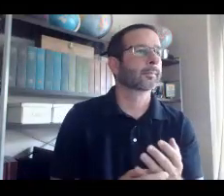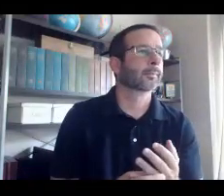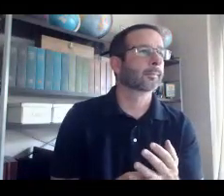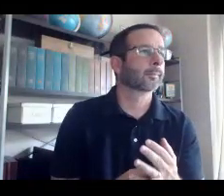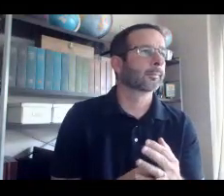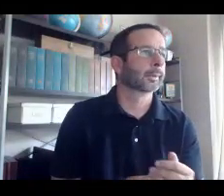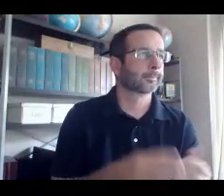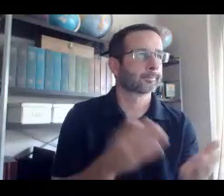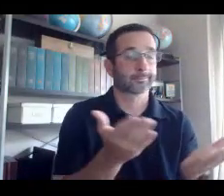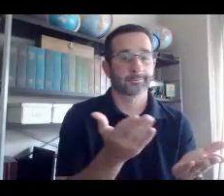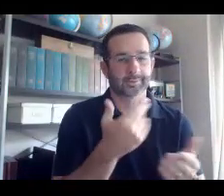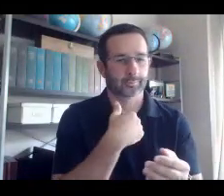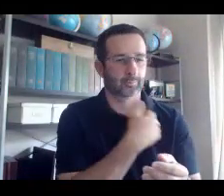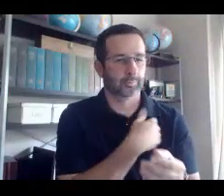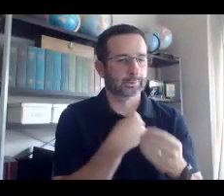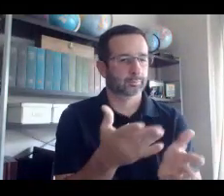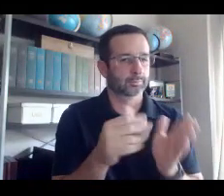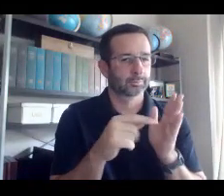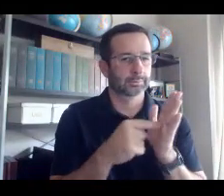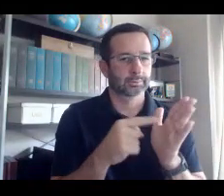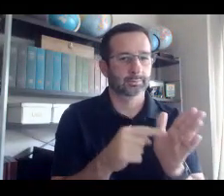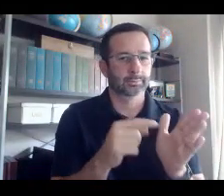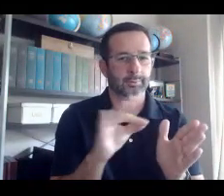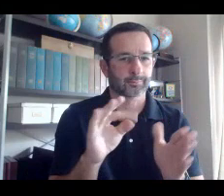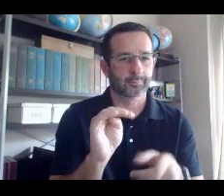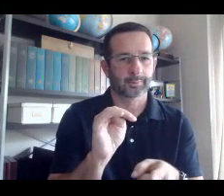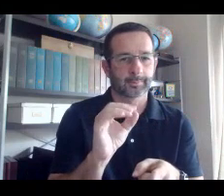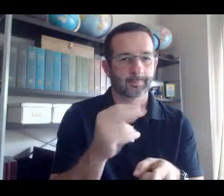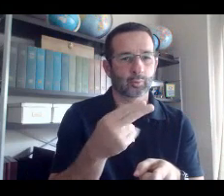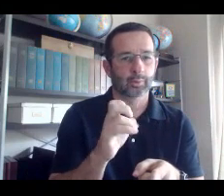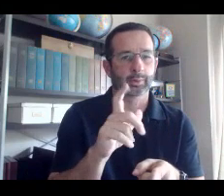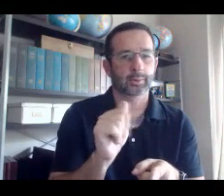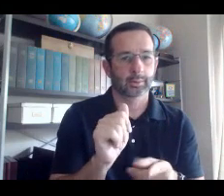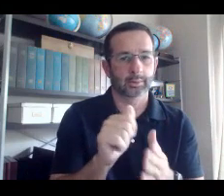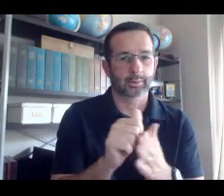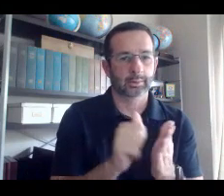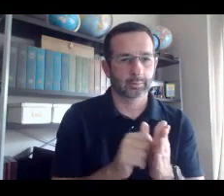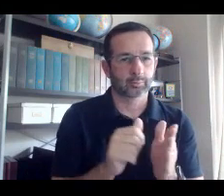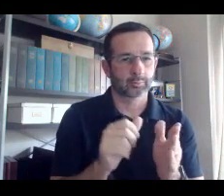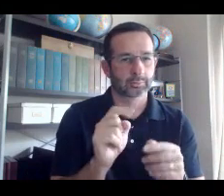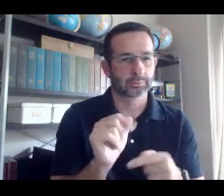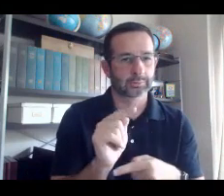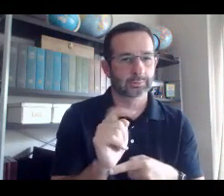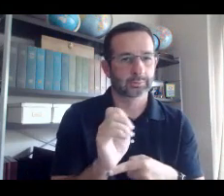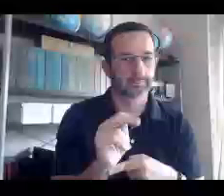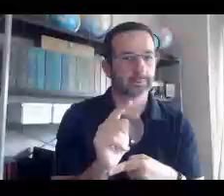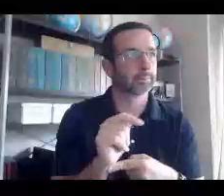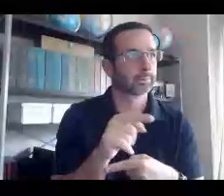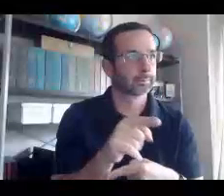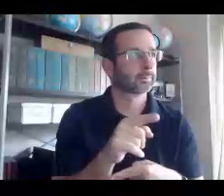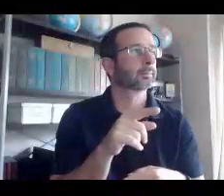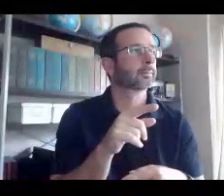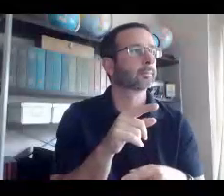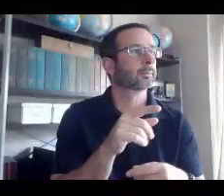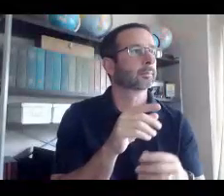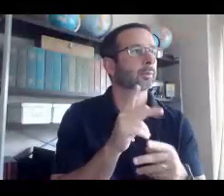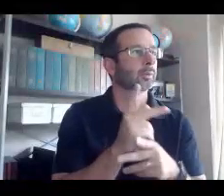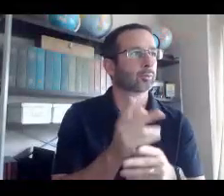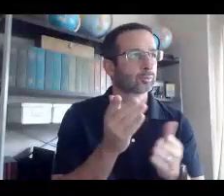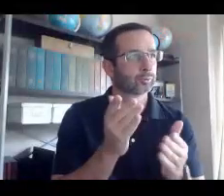All right, and here is an example of MOHELA and